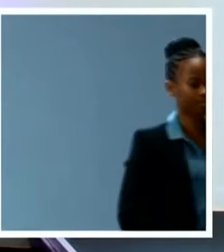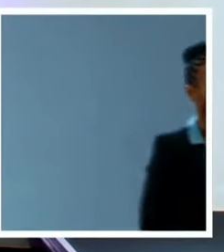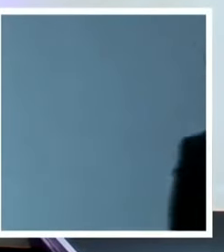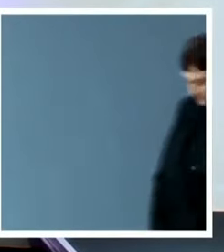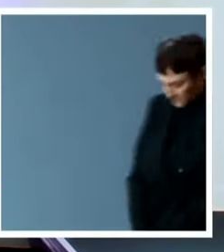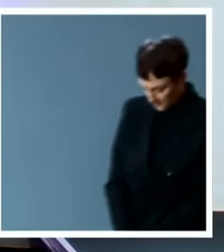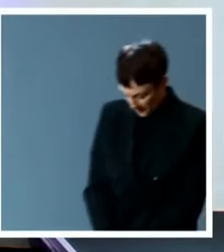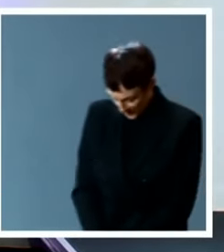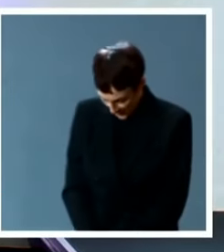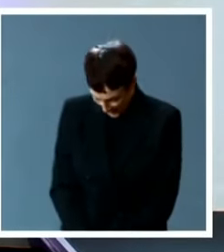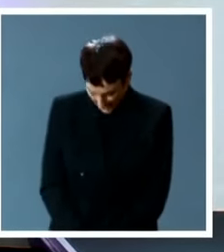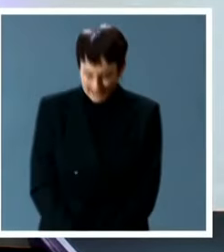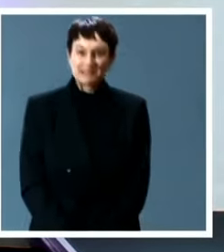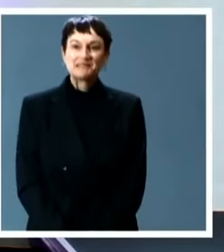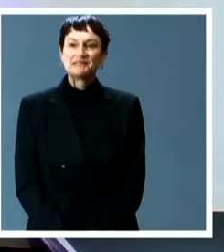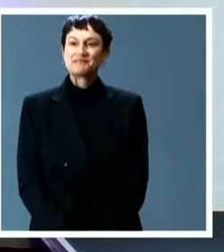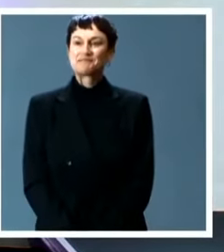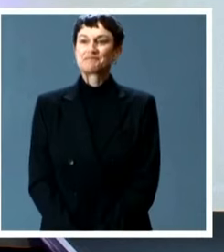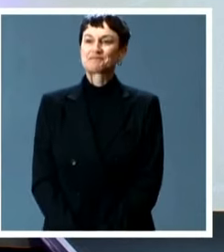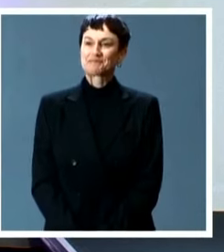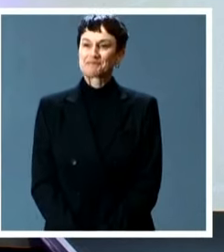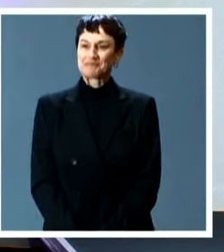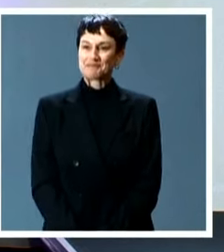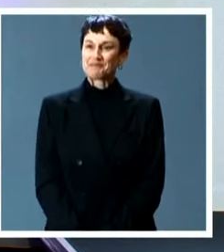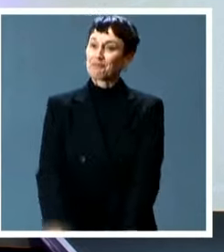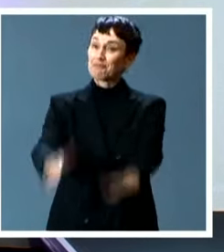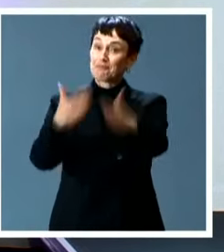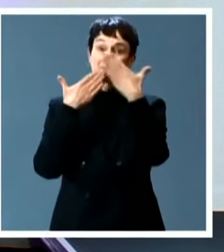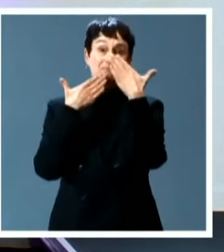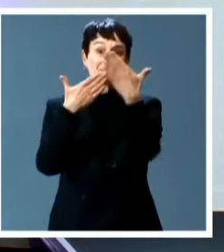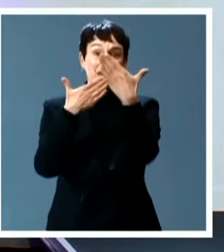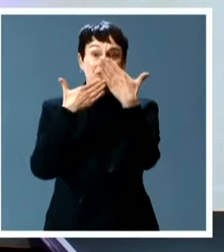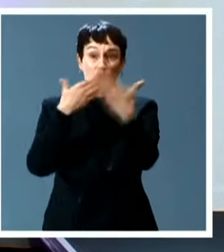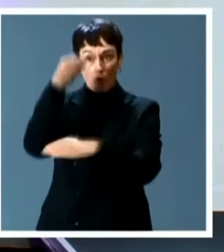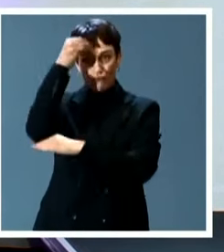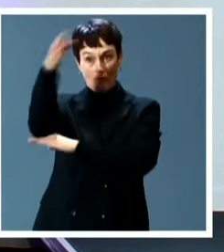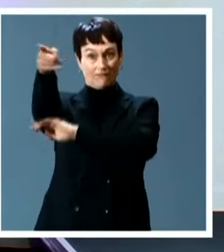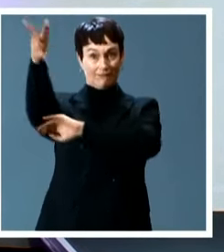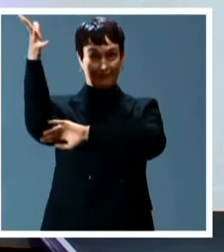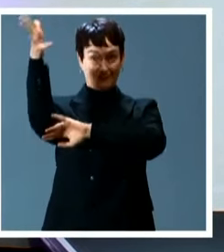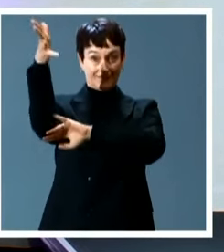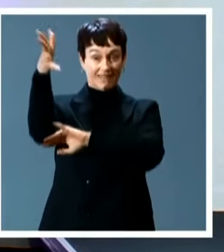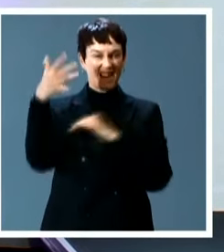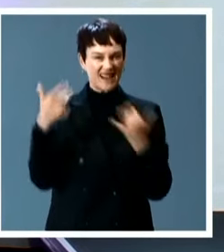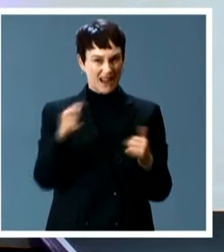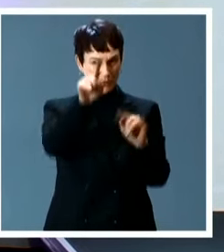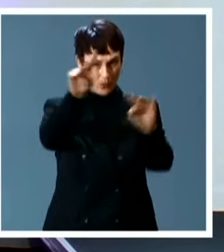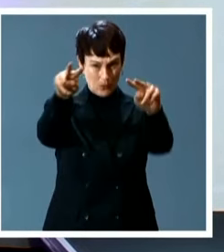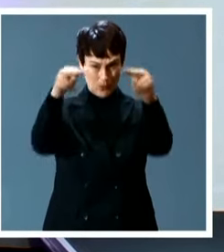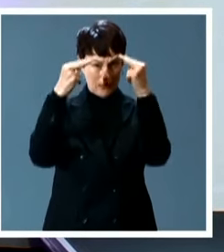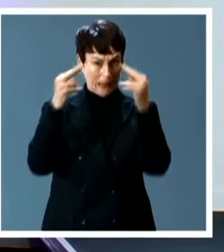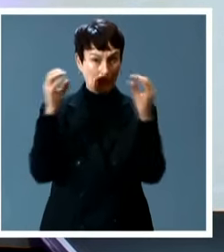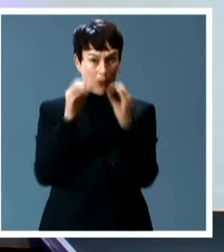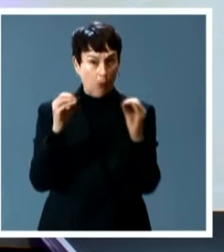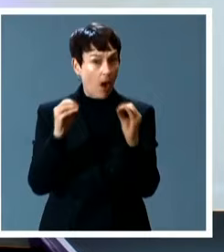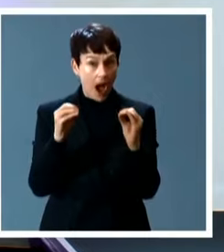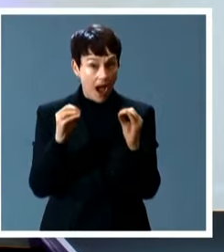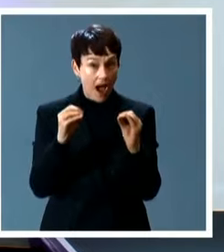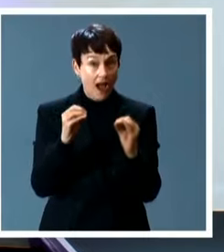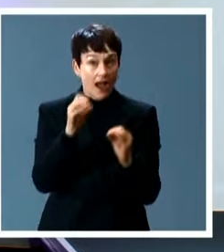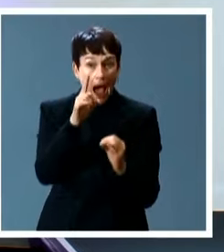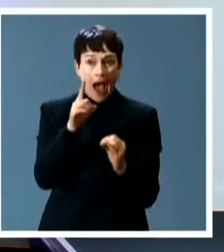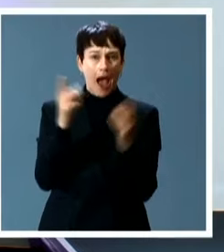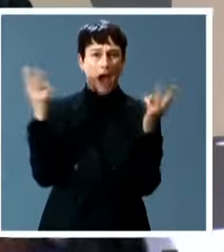Thank you very much, Prof. Prof, what you're not seeing is that we're getting so many messages of people, where do we